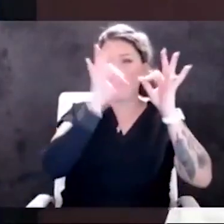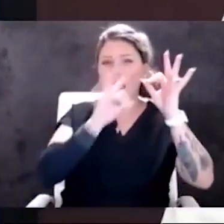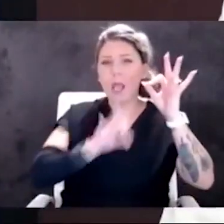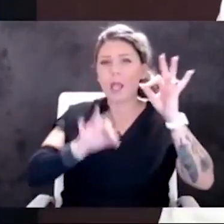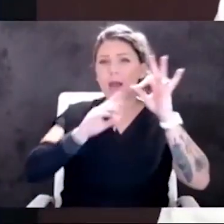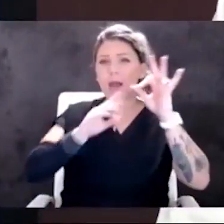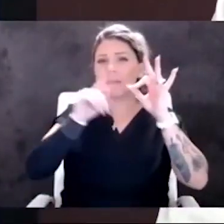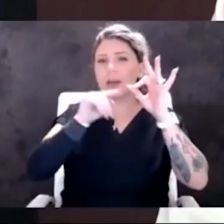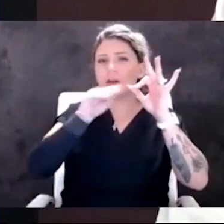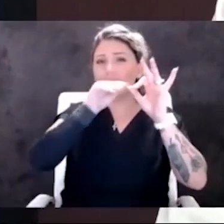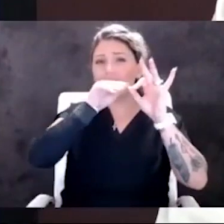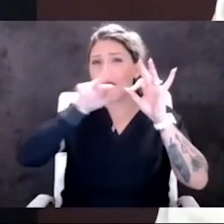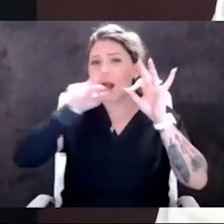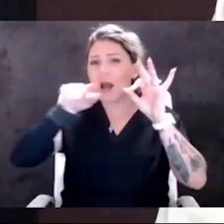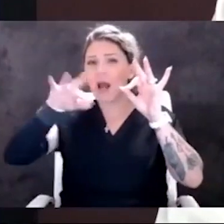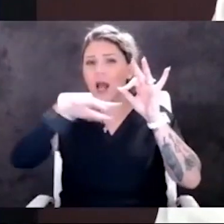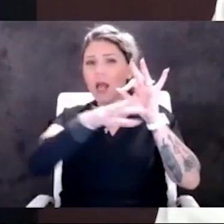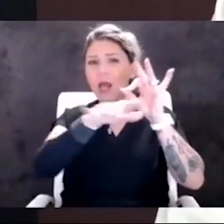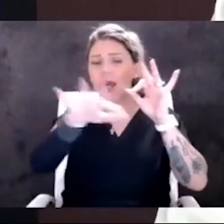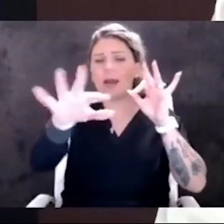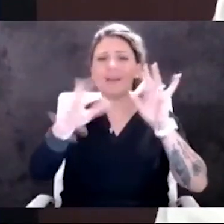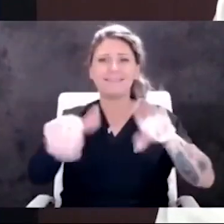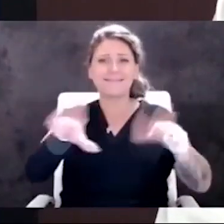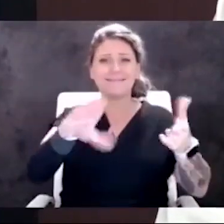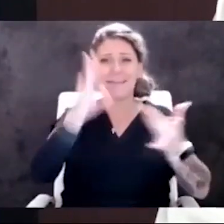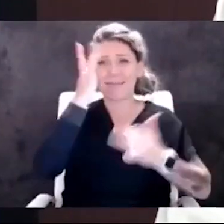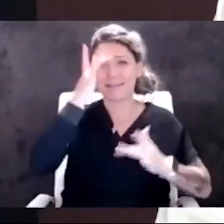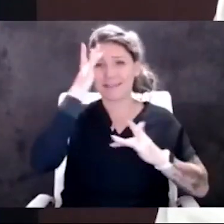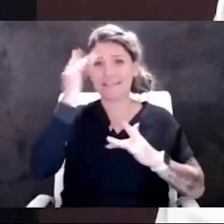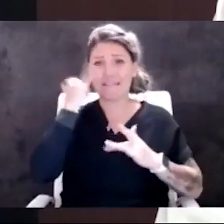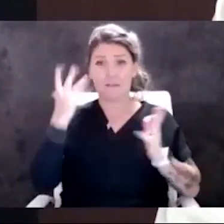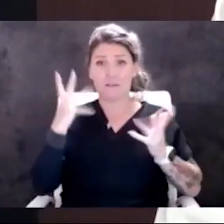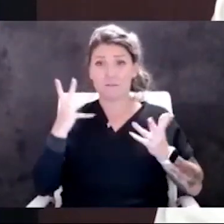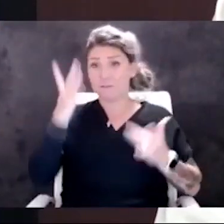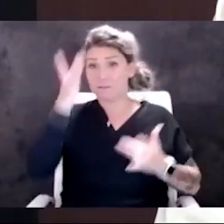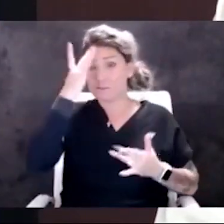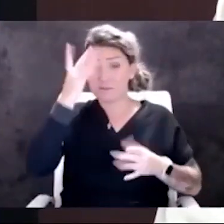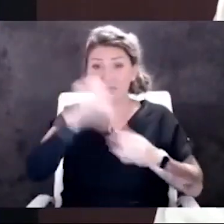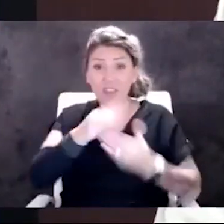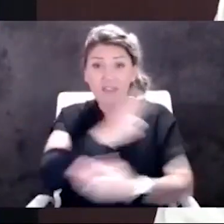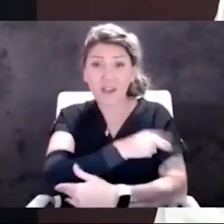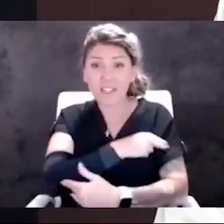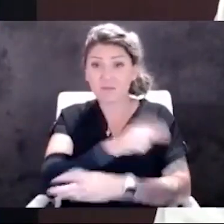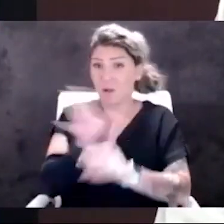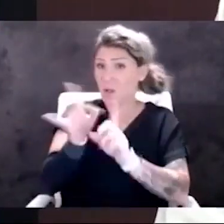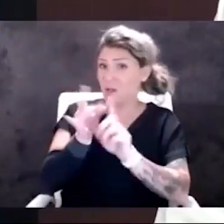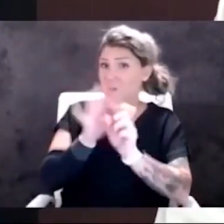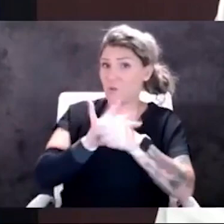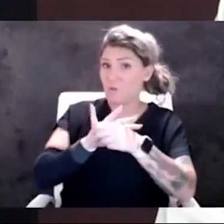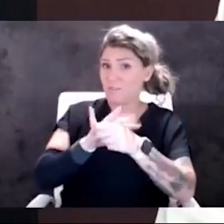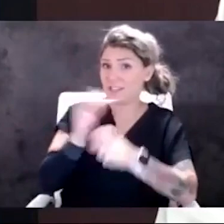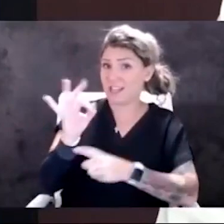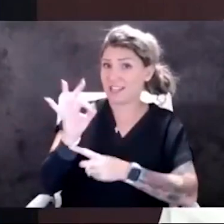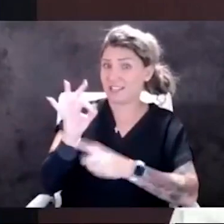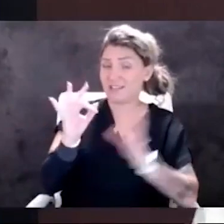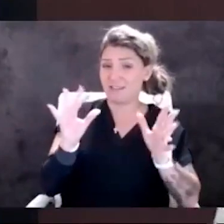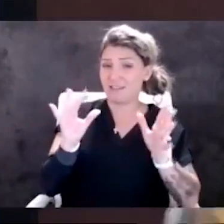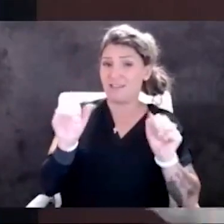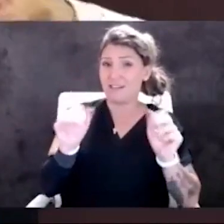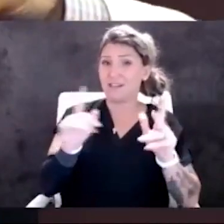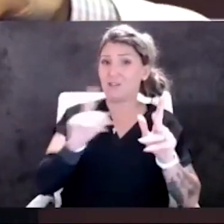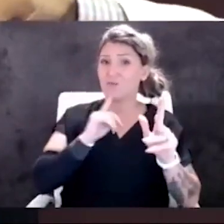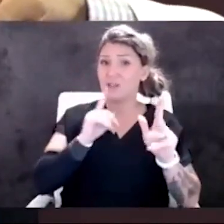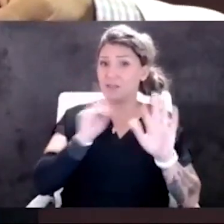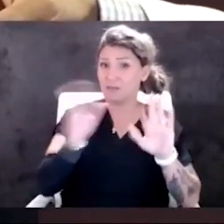deadly disease. And if you're already sick and in the hospital, getting COVID-19 can really be deadly.